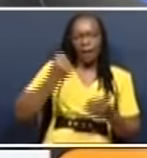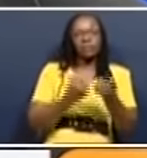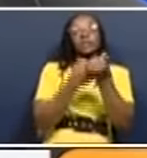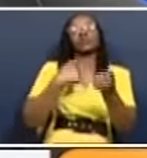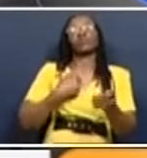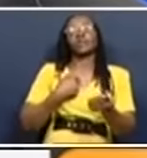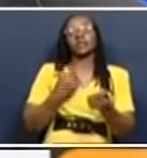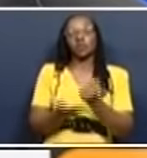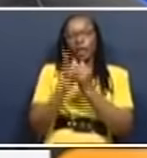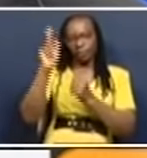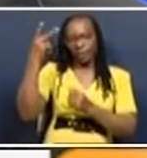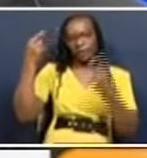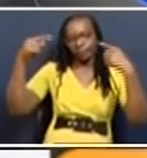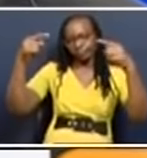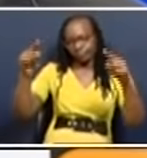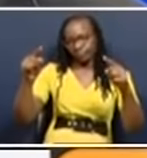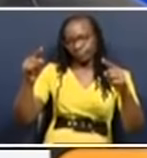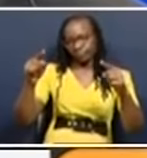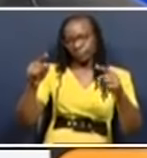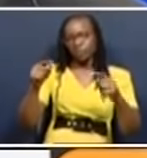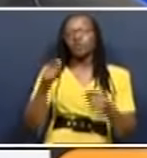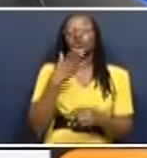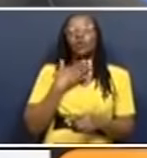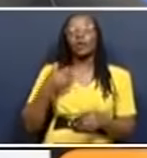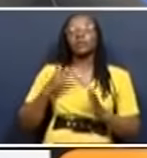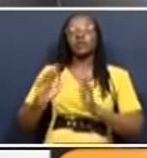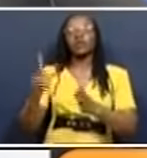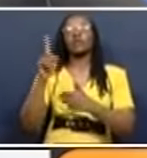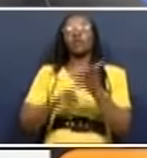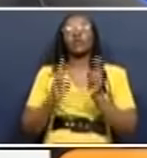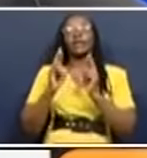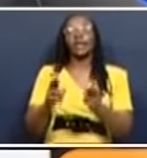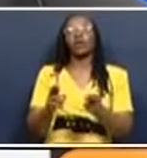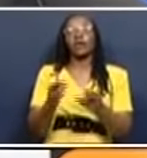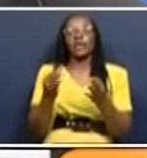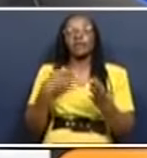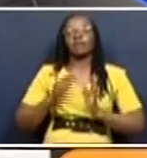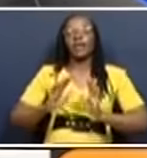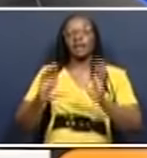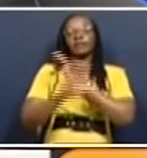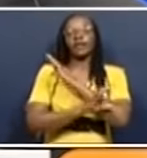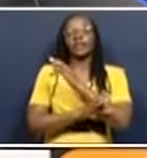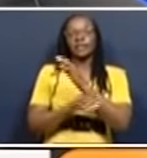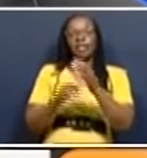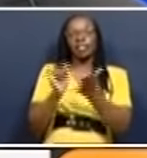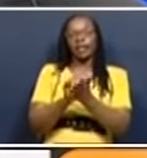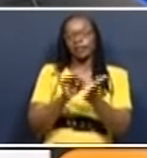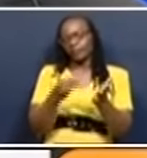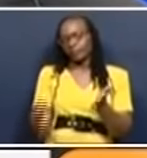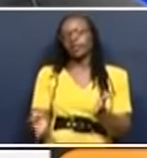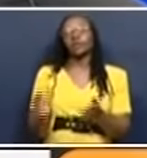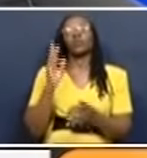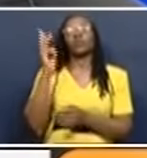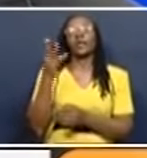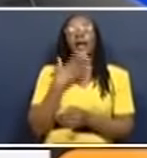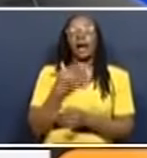country. What legacy will it be if I leave a country that's going to the dogs because of corruption? And therefore I want to call